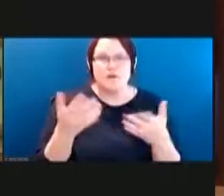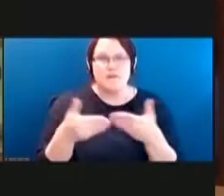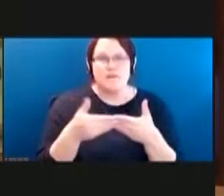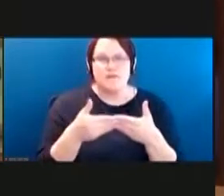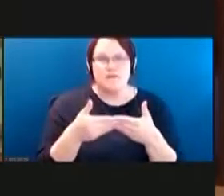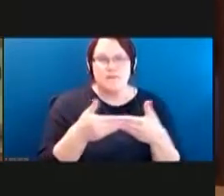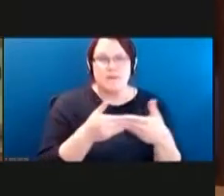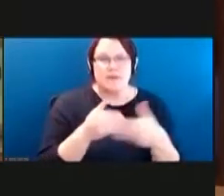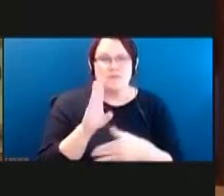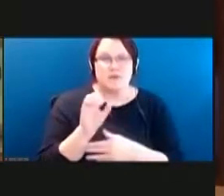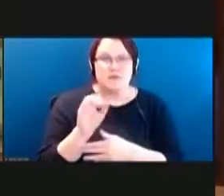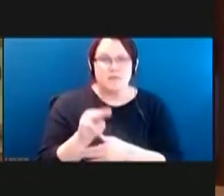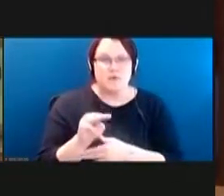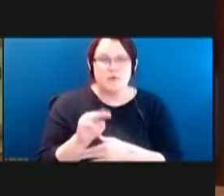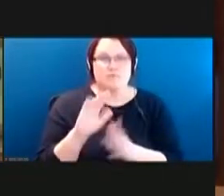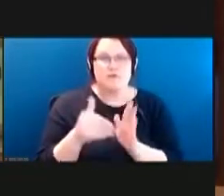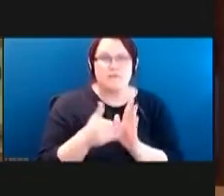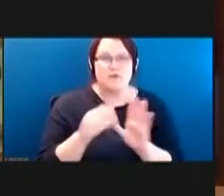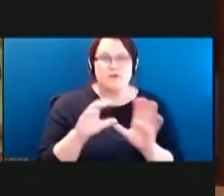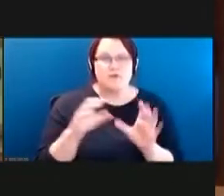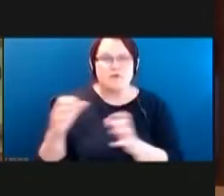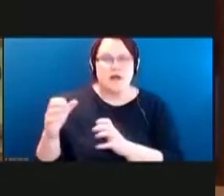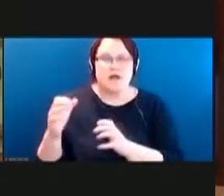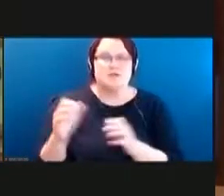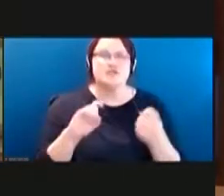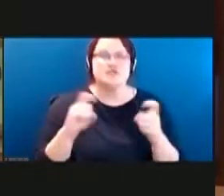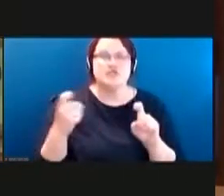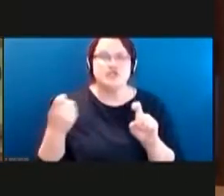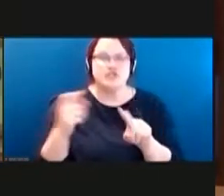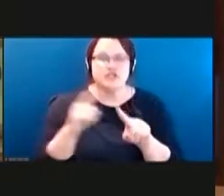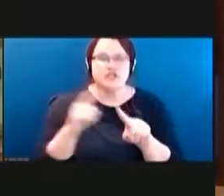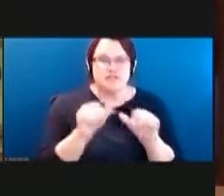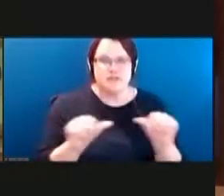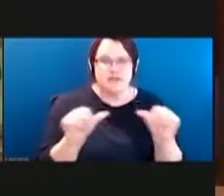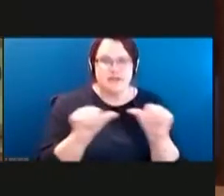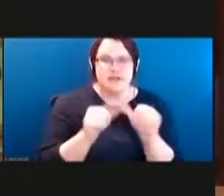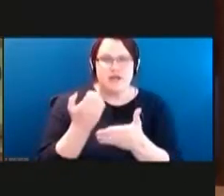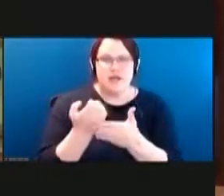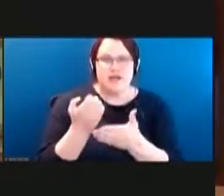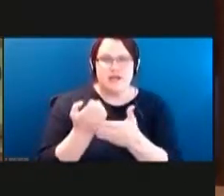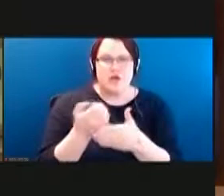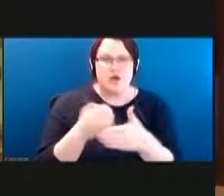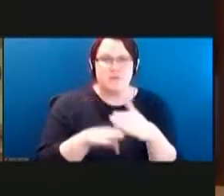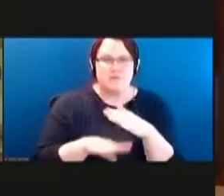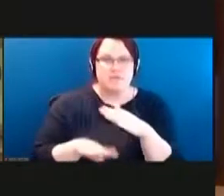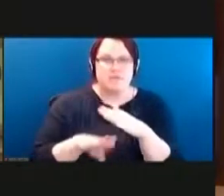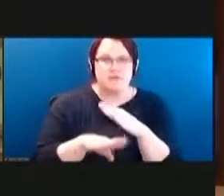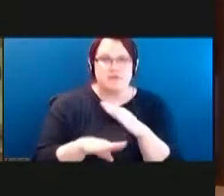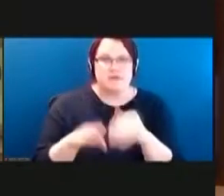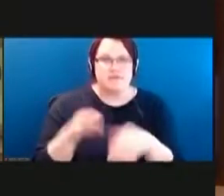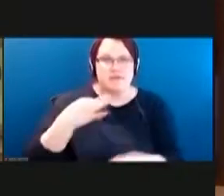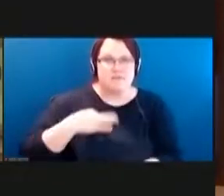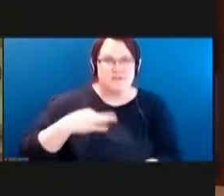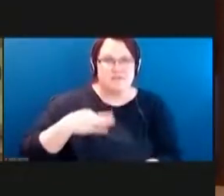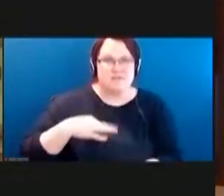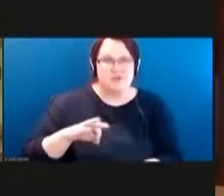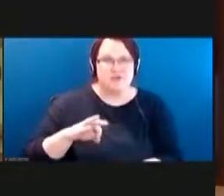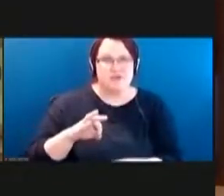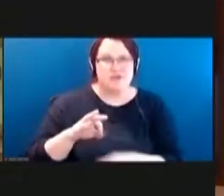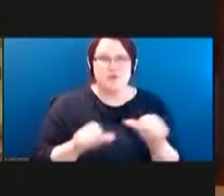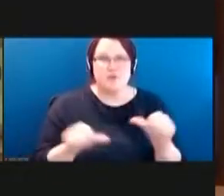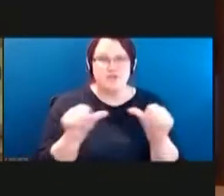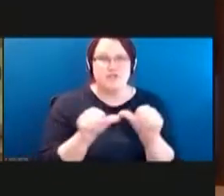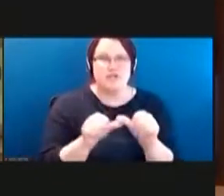suburbs, as well as changing demographics and the economic base of the Pittsburgh region. Finally, the